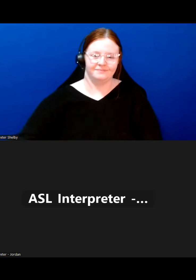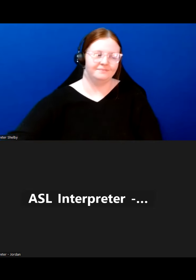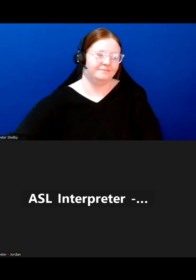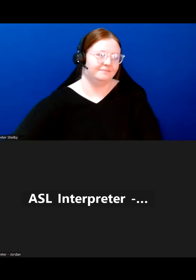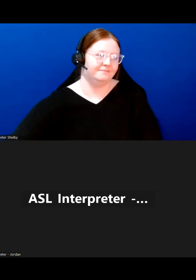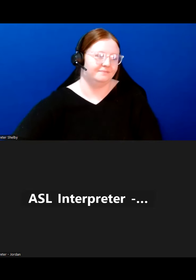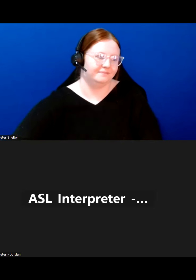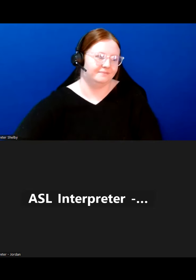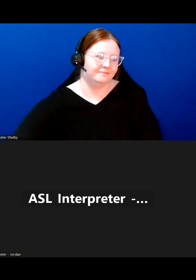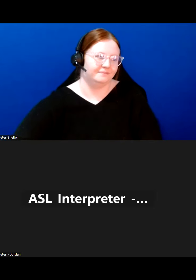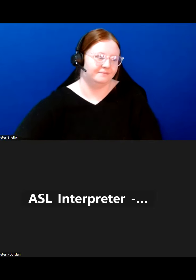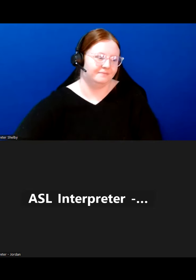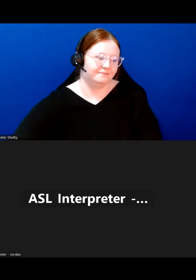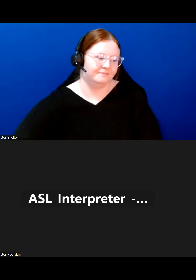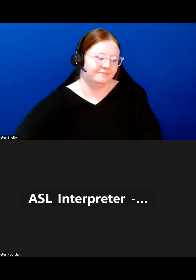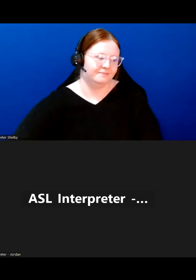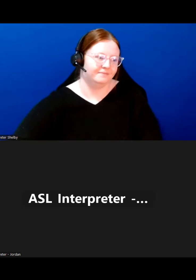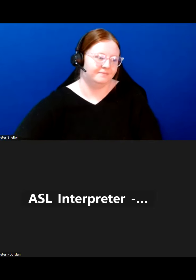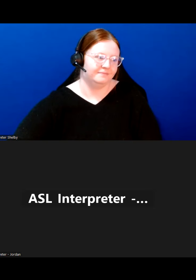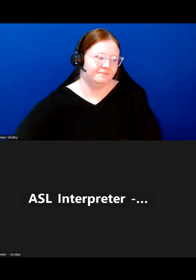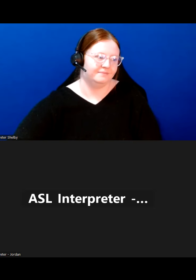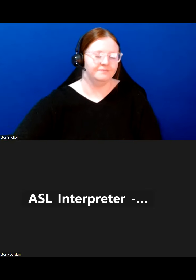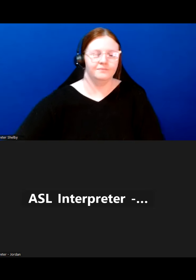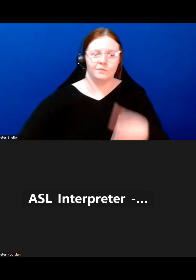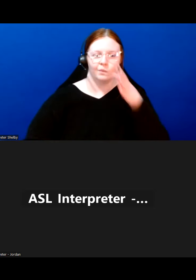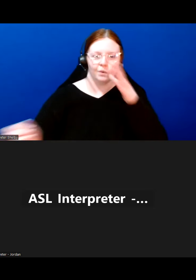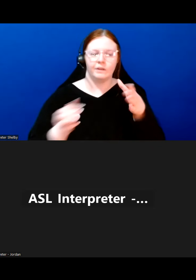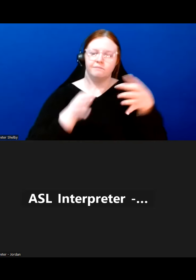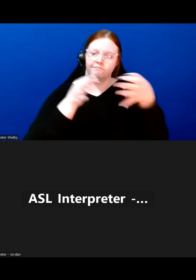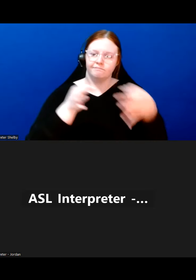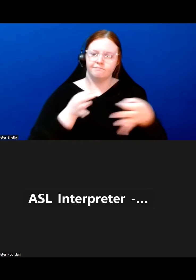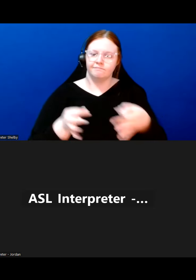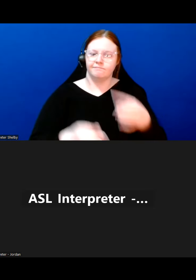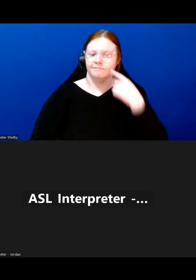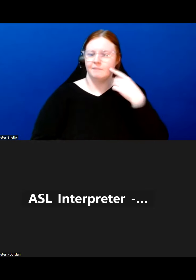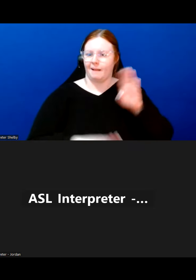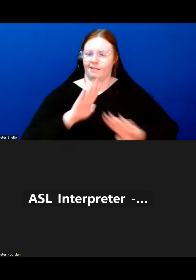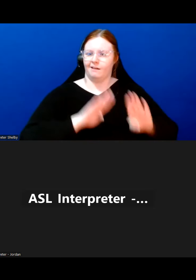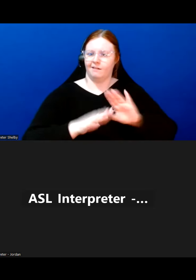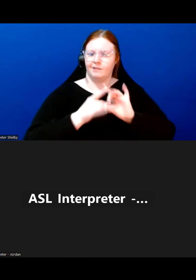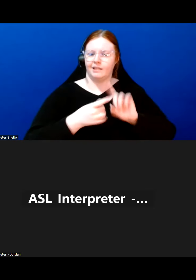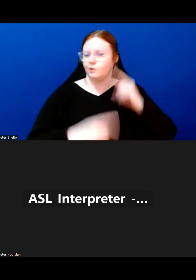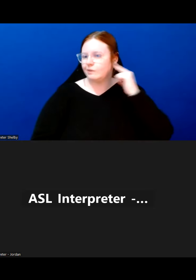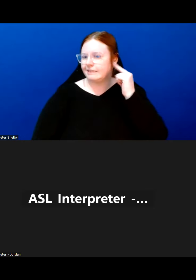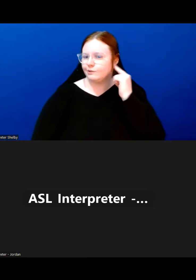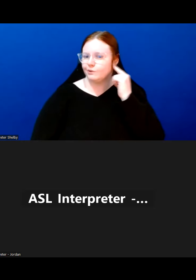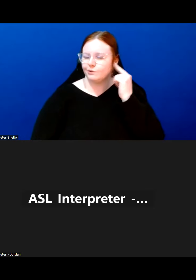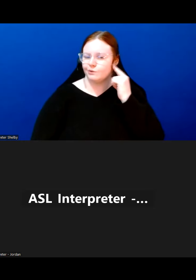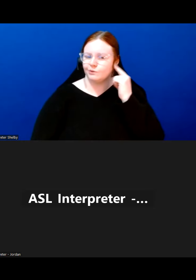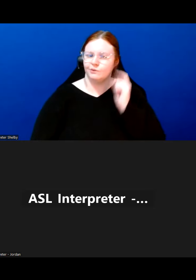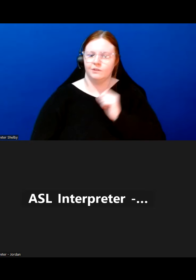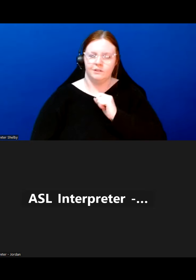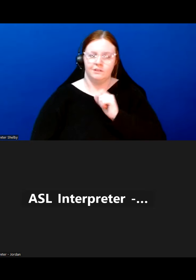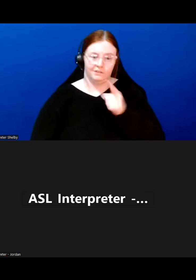a little bit about the anatomy of the ear and how we hear. So this